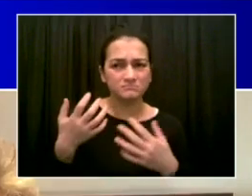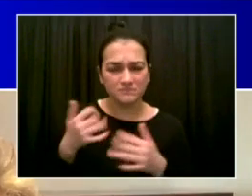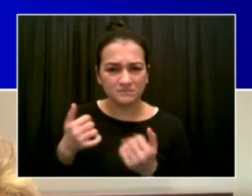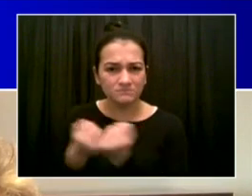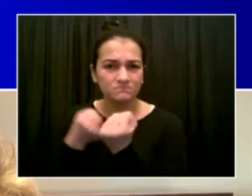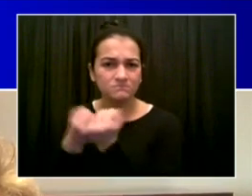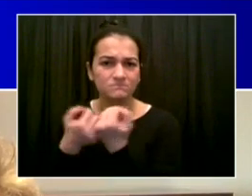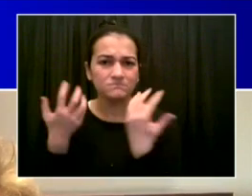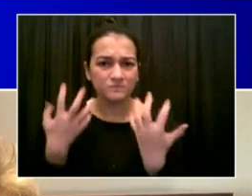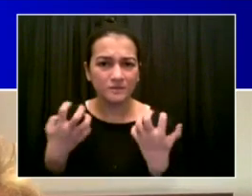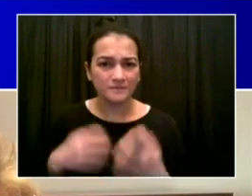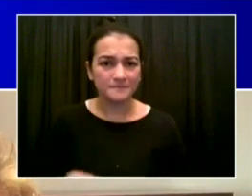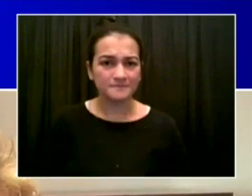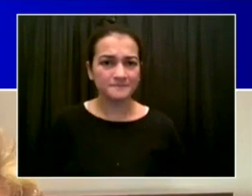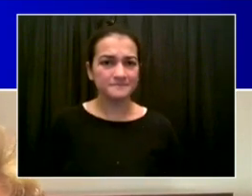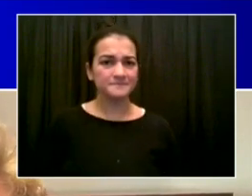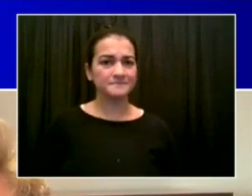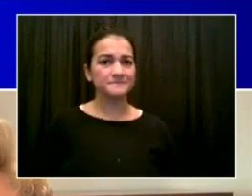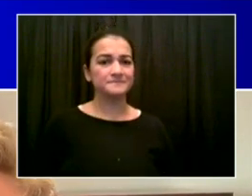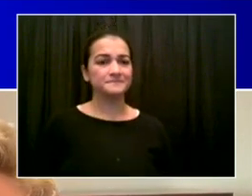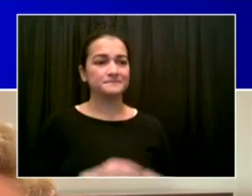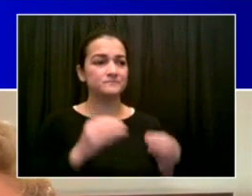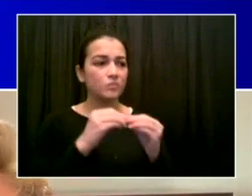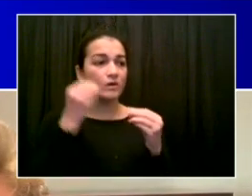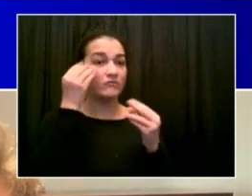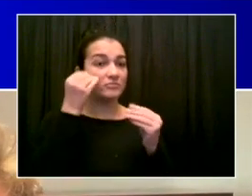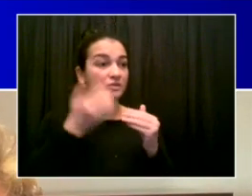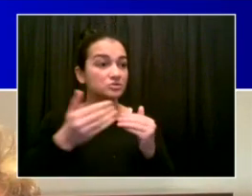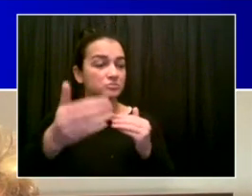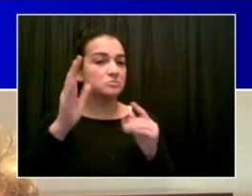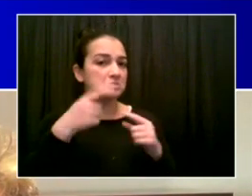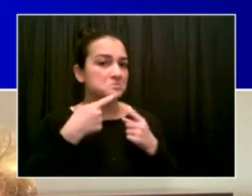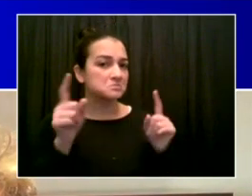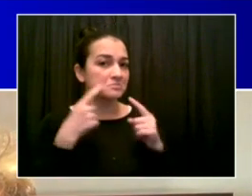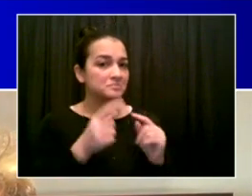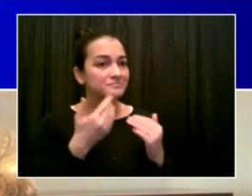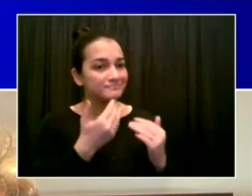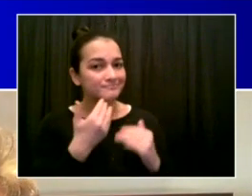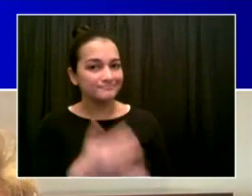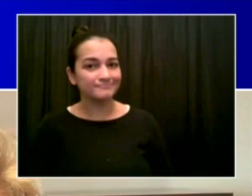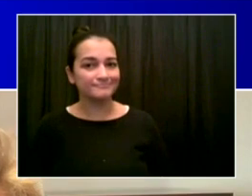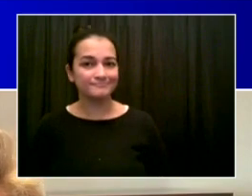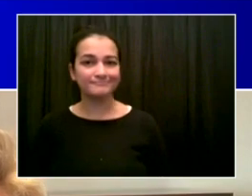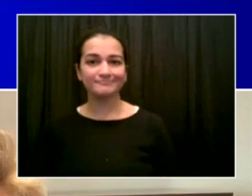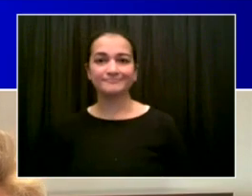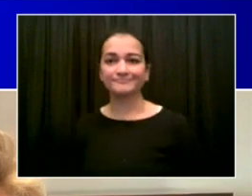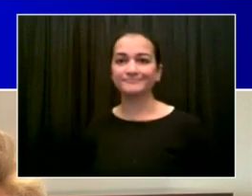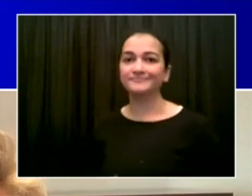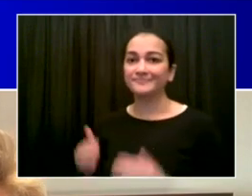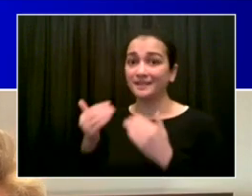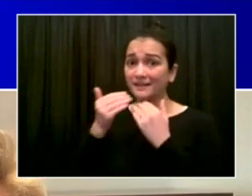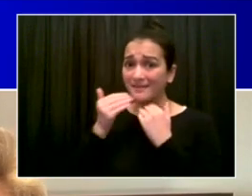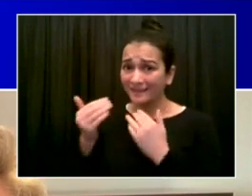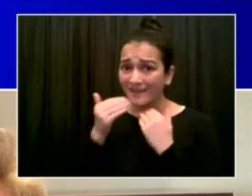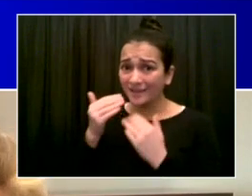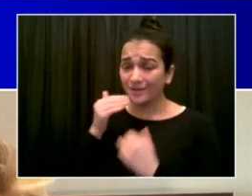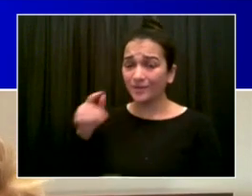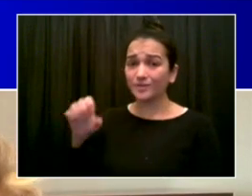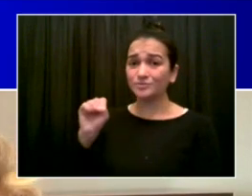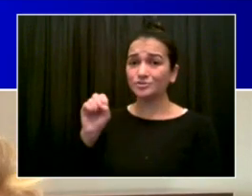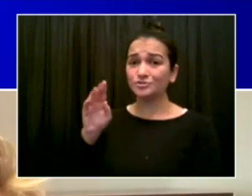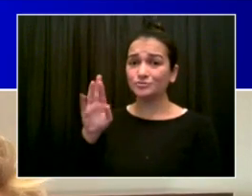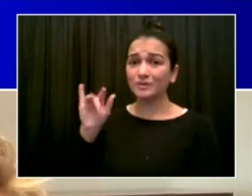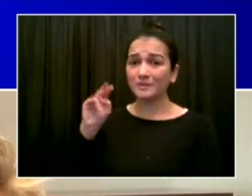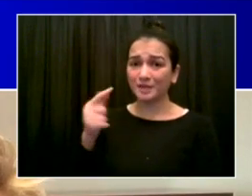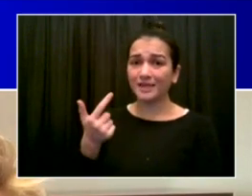you so much, Schroeder, and thank you for the great work you're doing and your colleagues are doing all over America. It's going to make a huge difference. It will